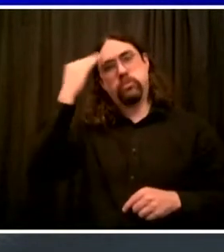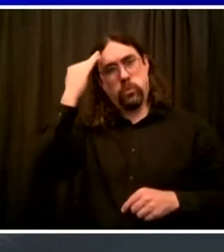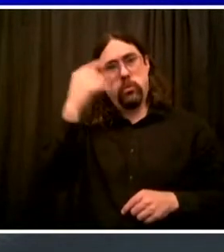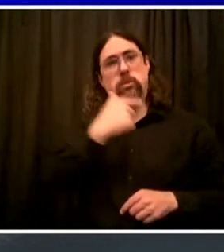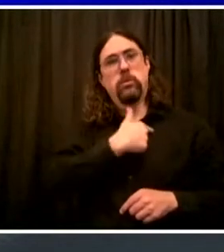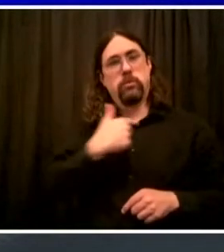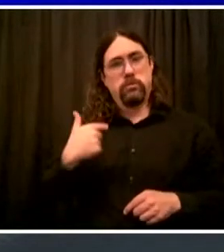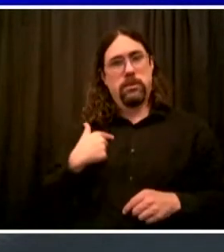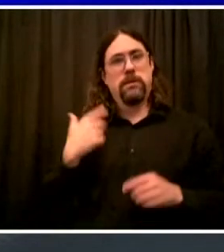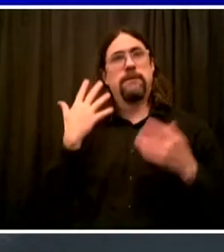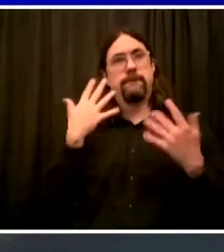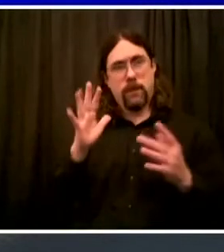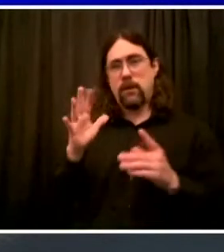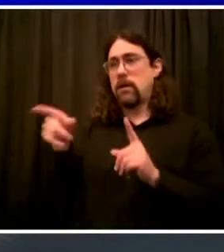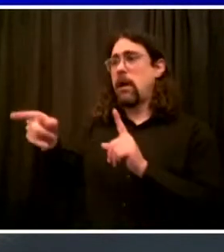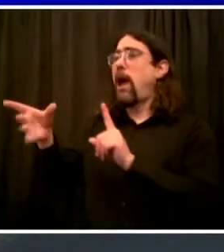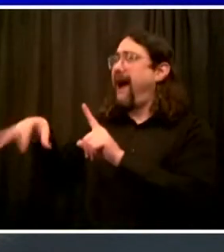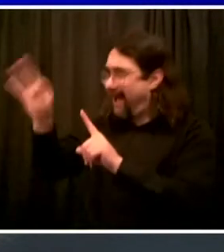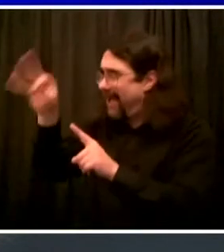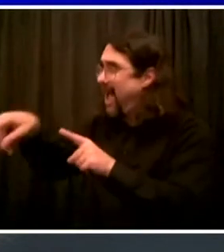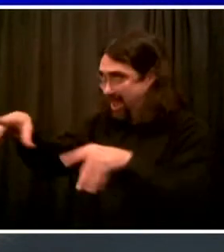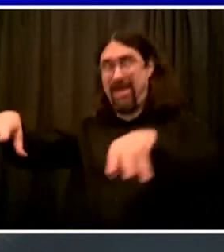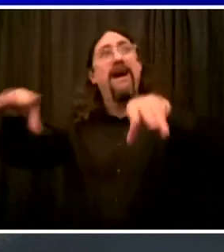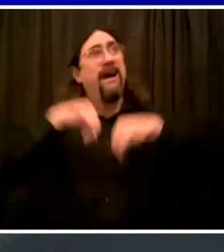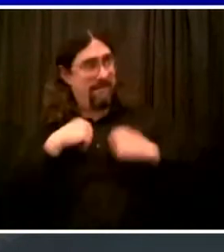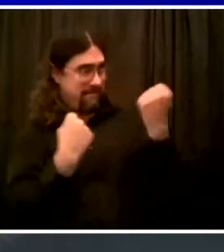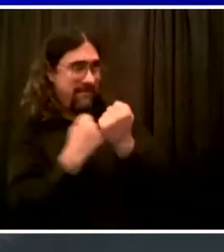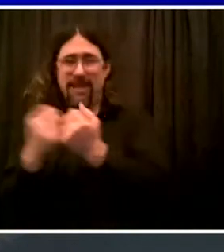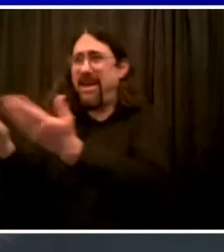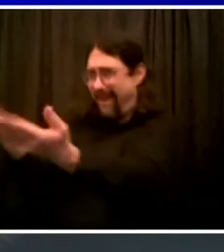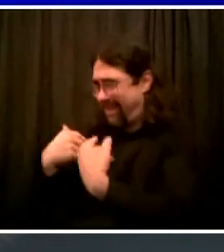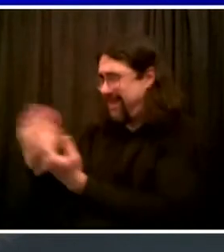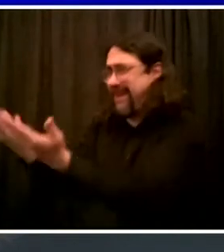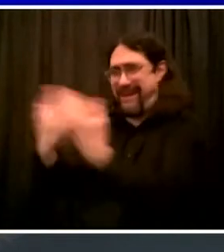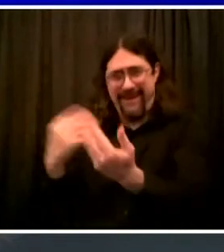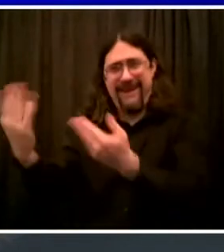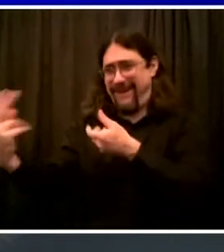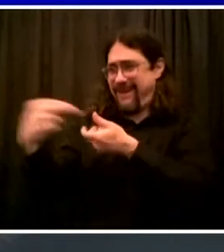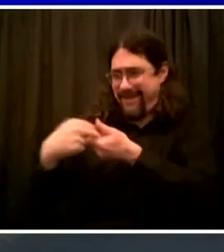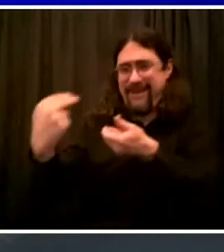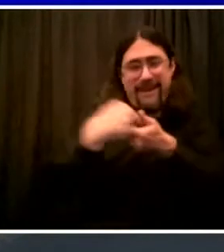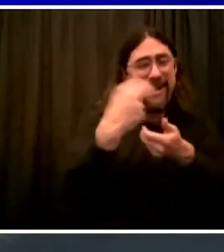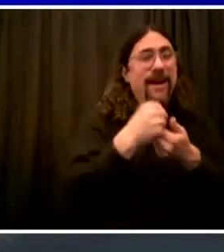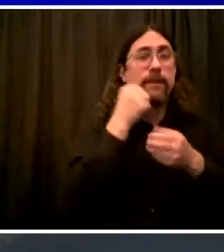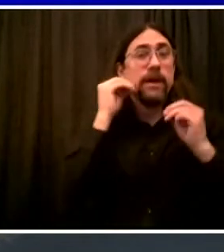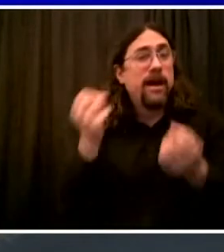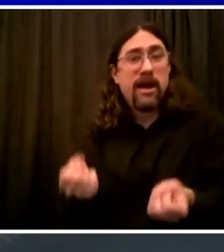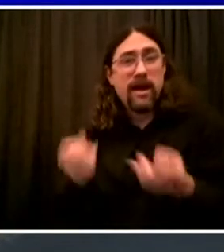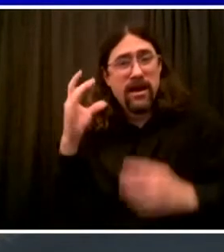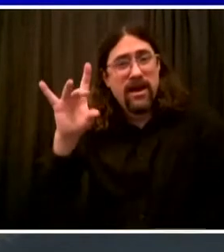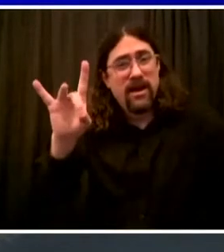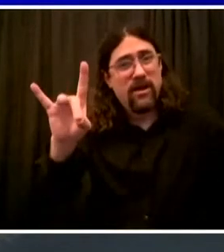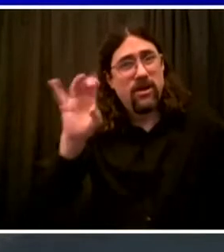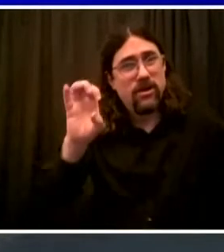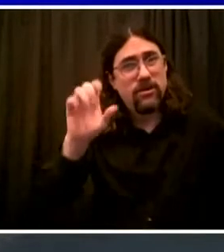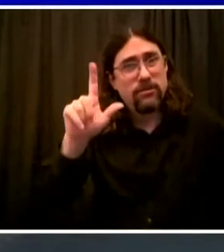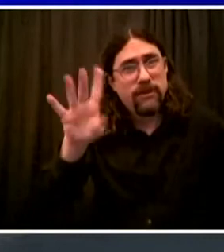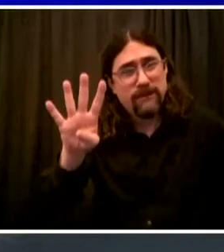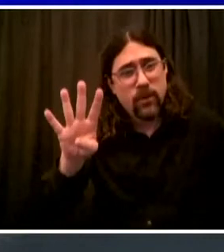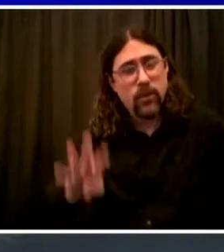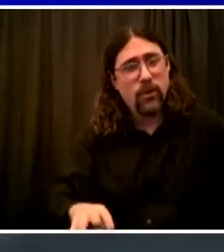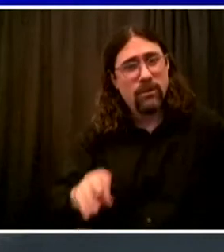homeless people in this city is somewhere between 3,500 and 4,000, the street homeless people. If 824 individuals accepted help in one form or another,